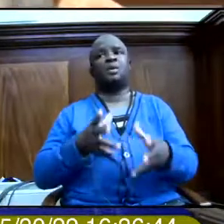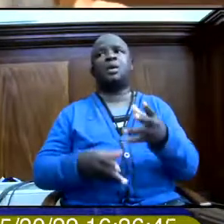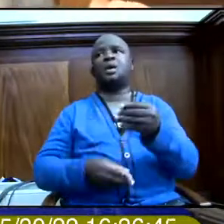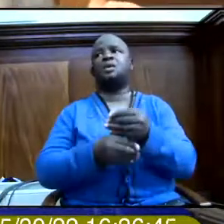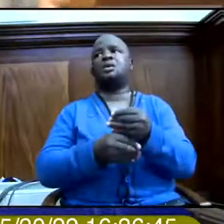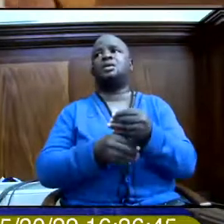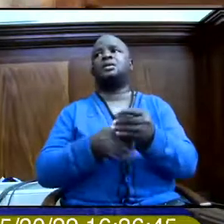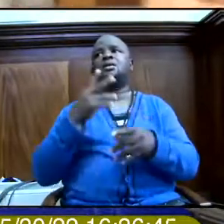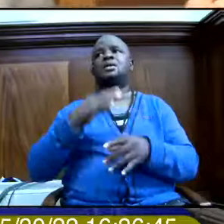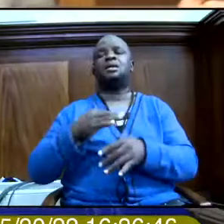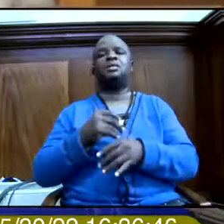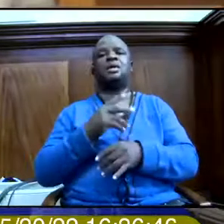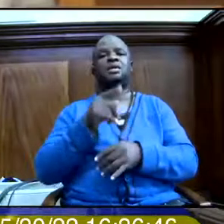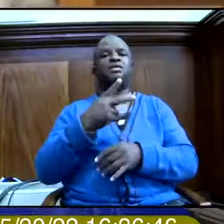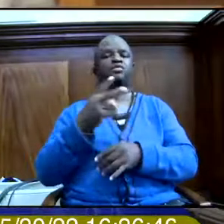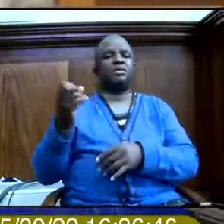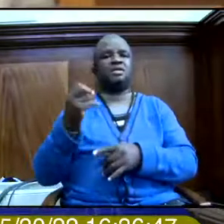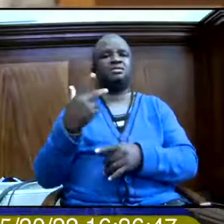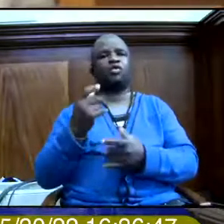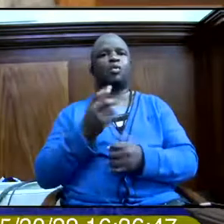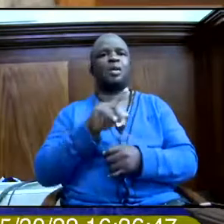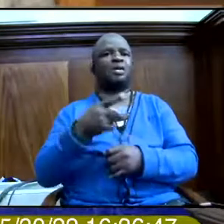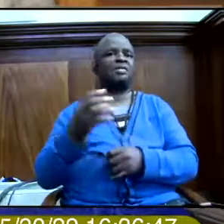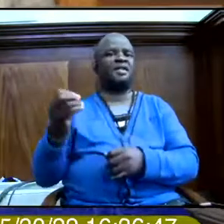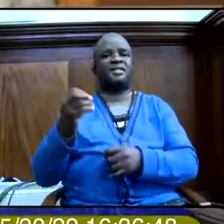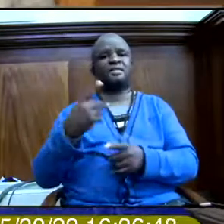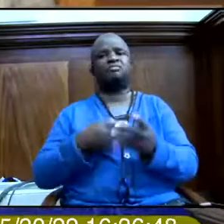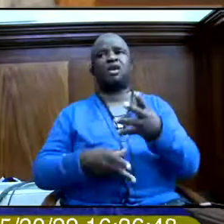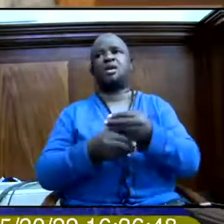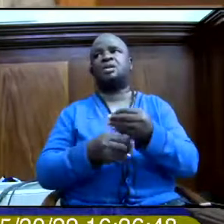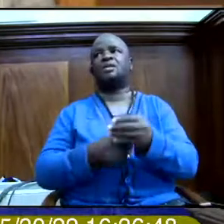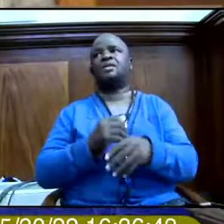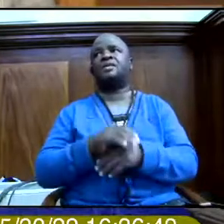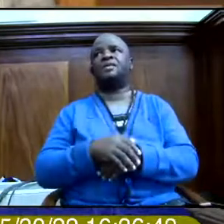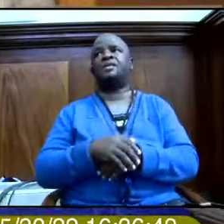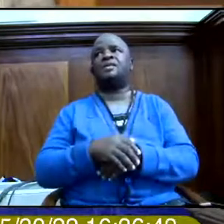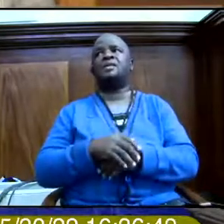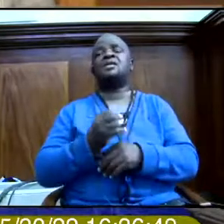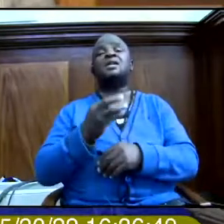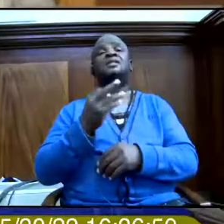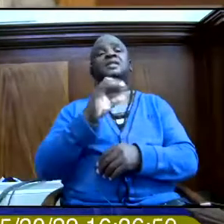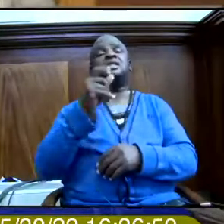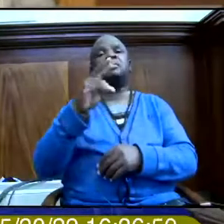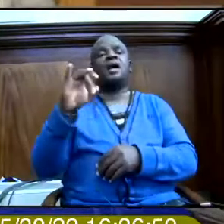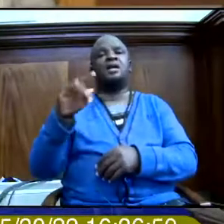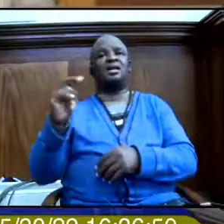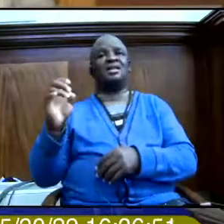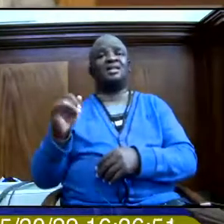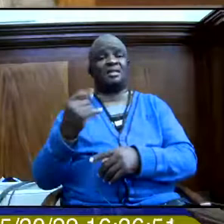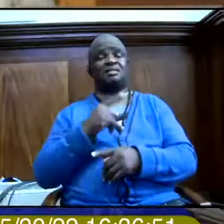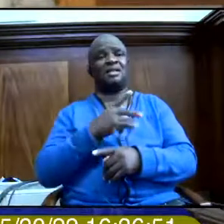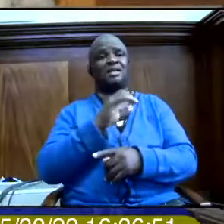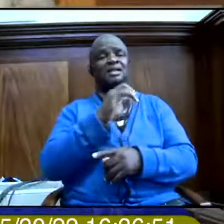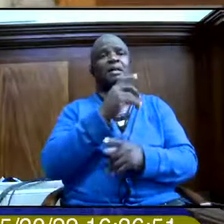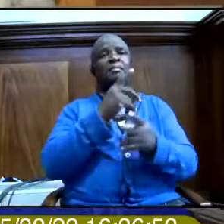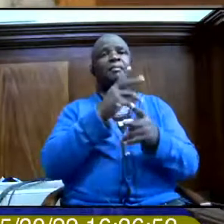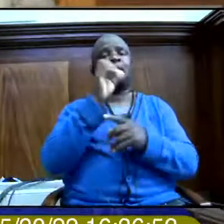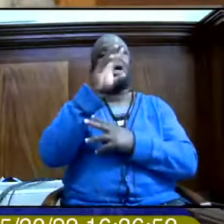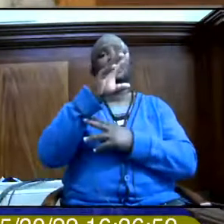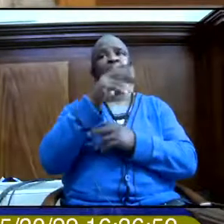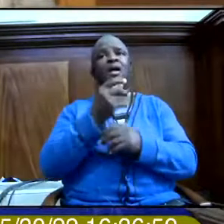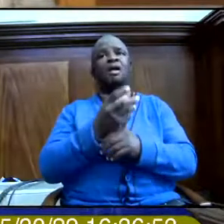salary increment of 1200 or 1500 if if siberia is still water has